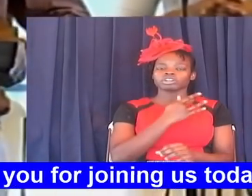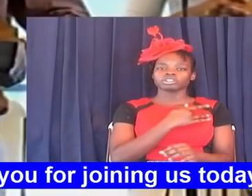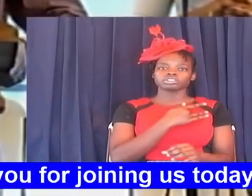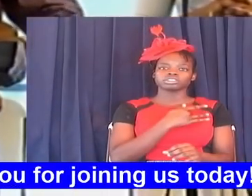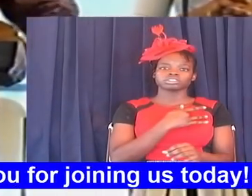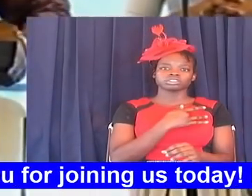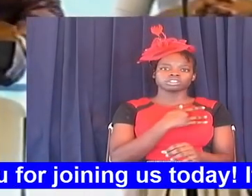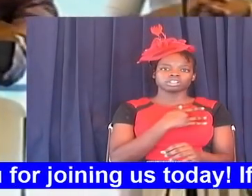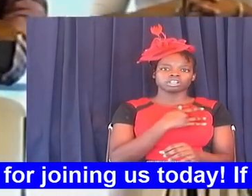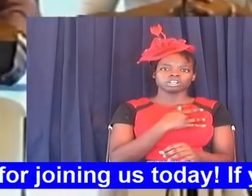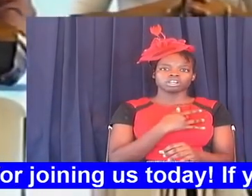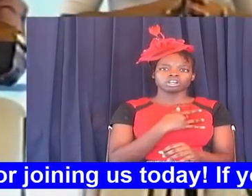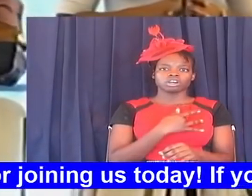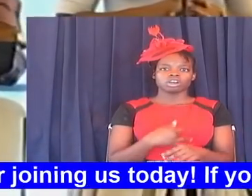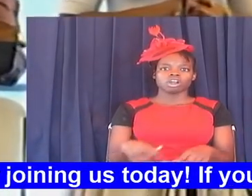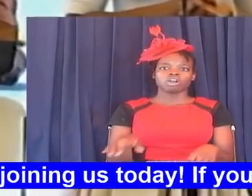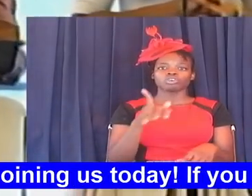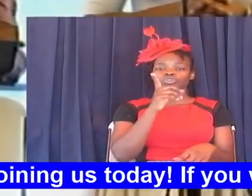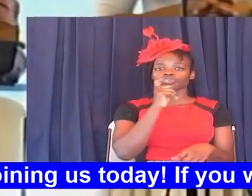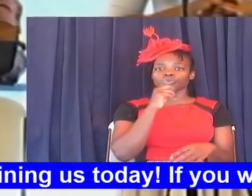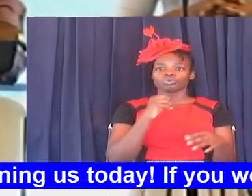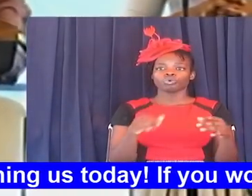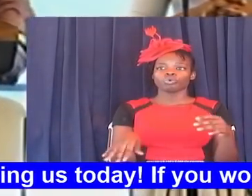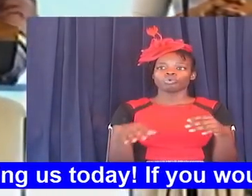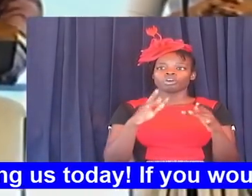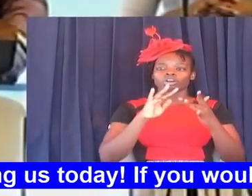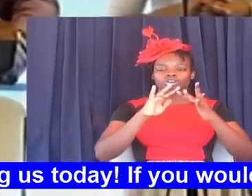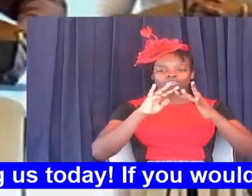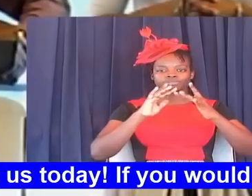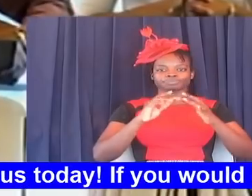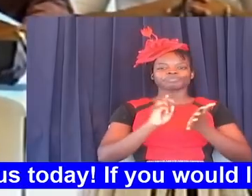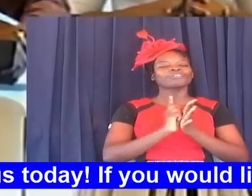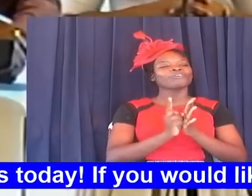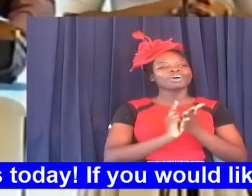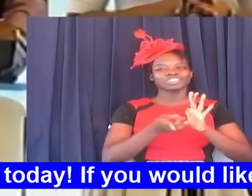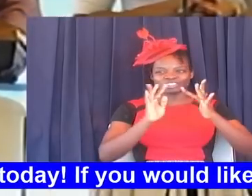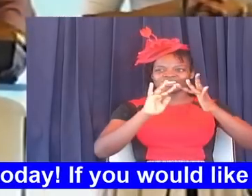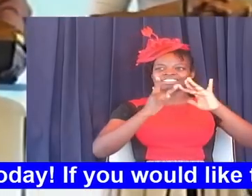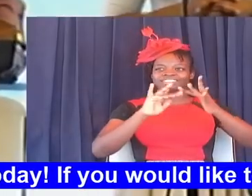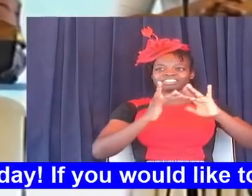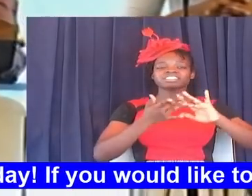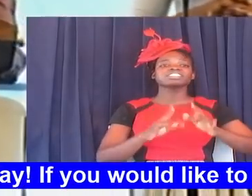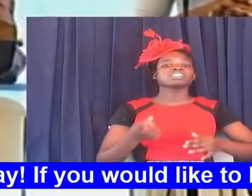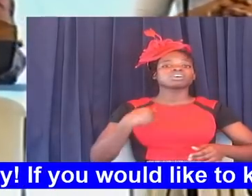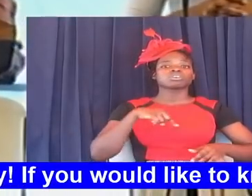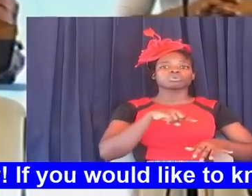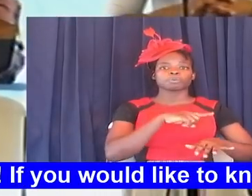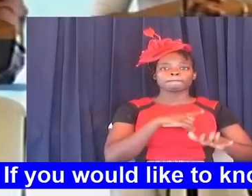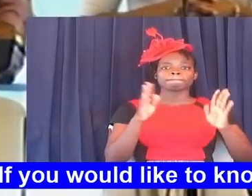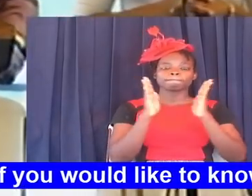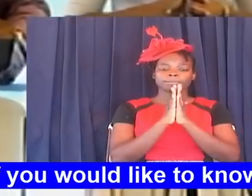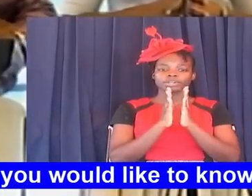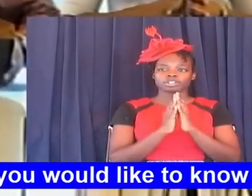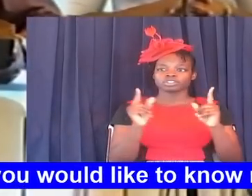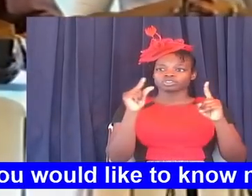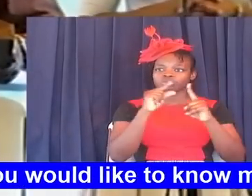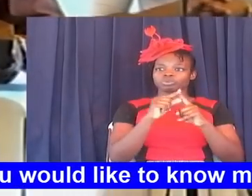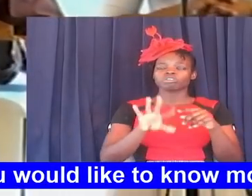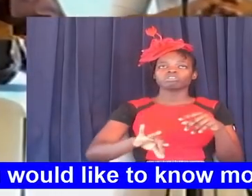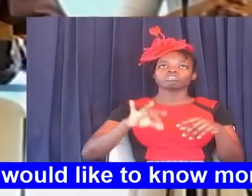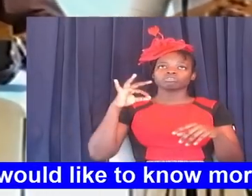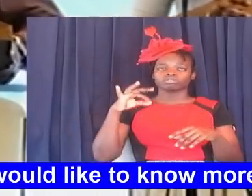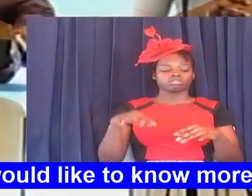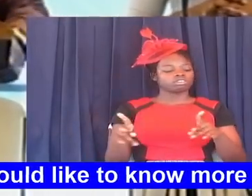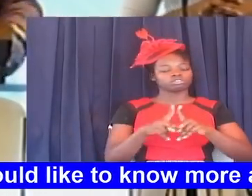are viewing us wherever they are, Lord. I pray that your words will find a place in their hearts, oh